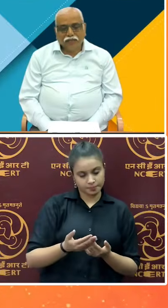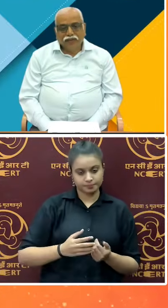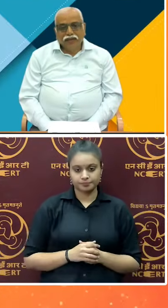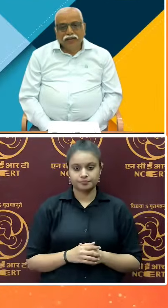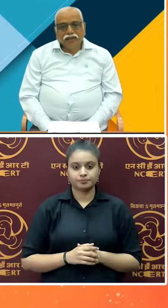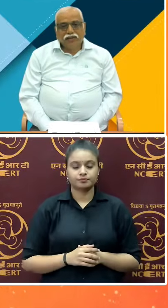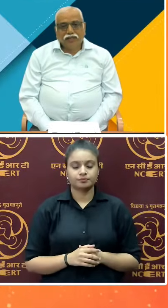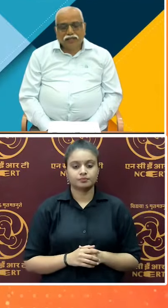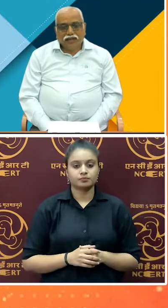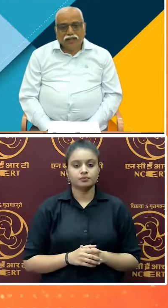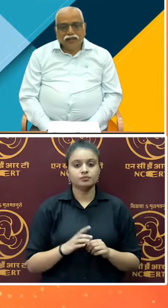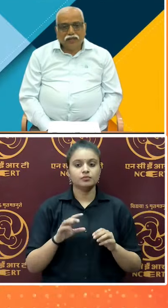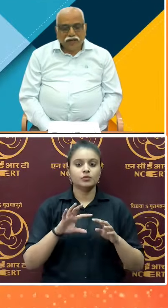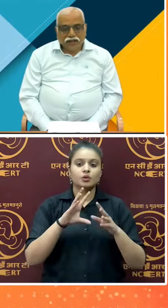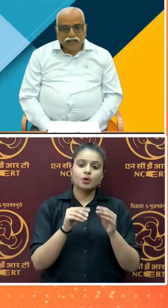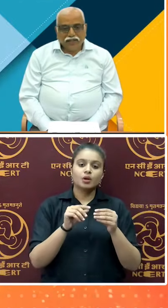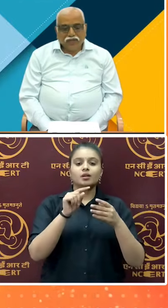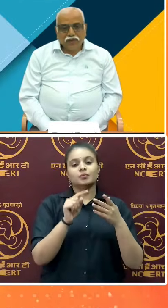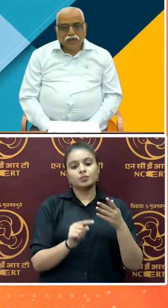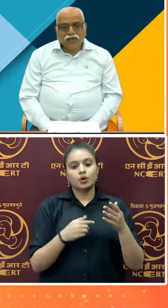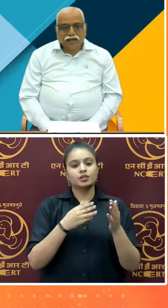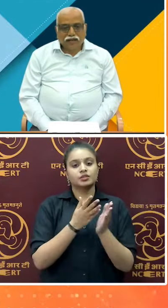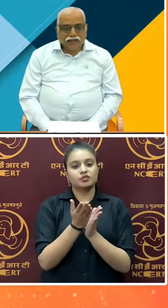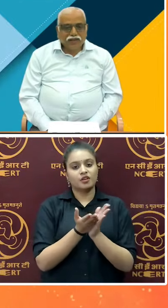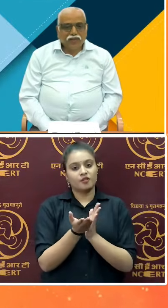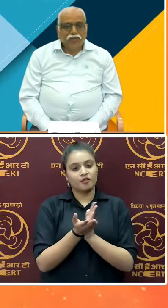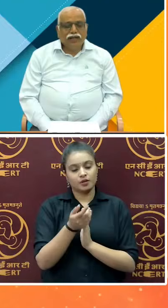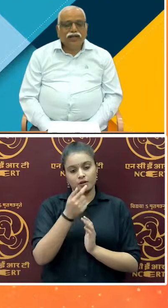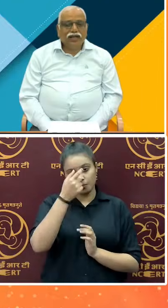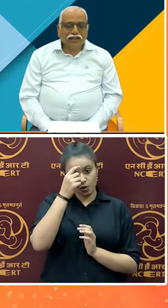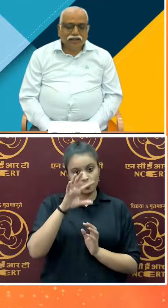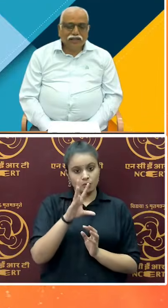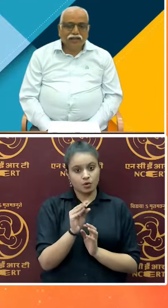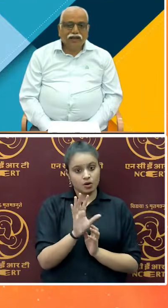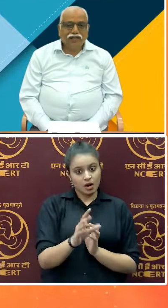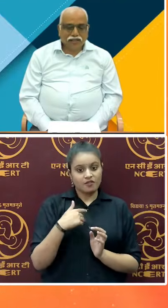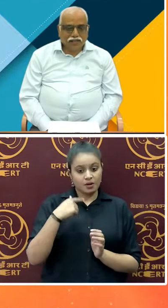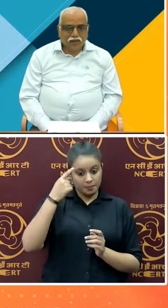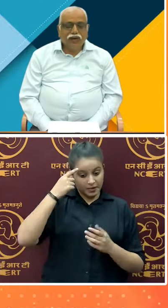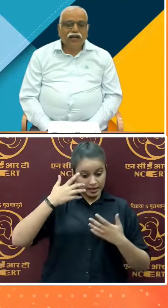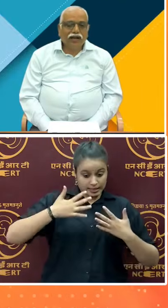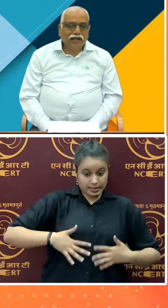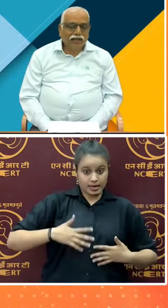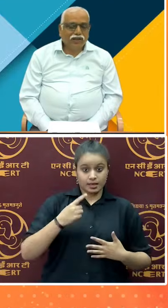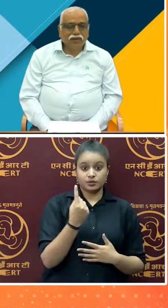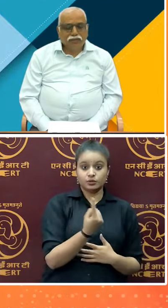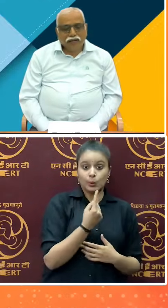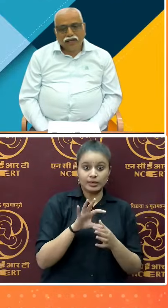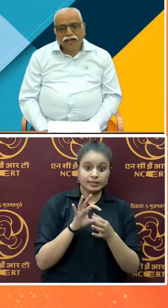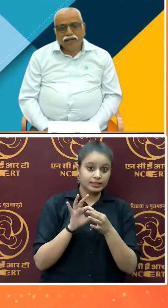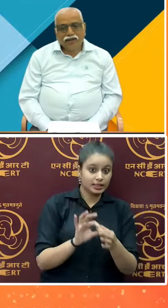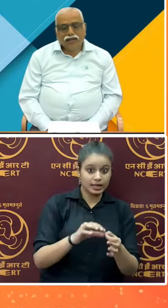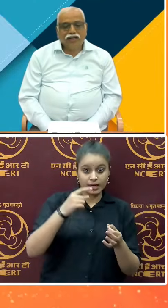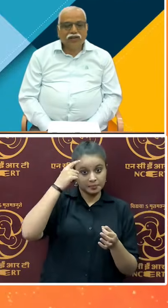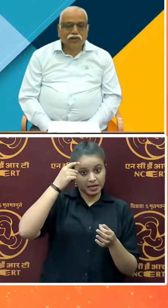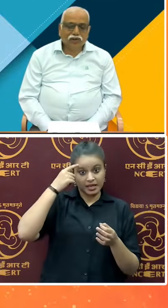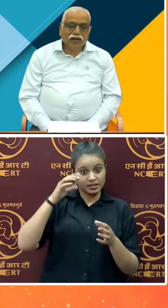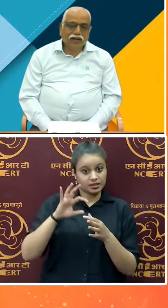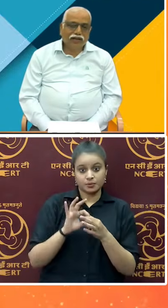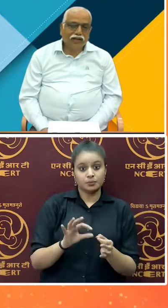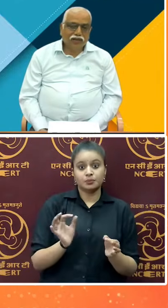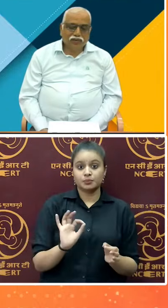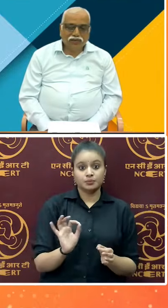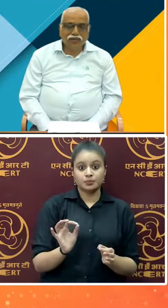disorder. So these are the varieties of issues that are there. So mental health is not just only related to the mental activity, it is